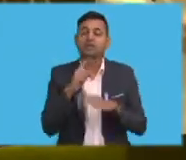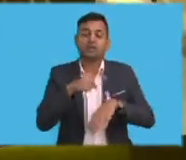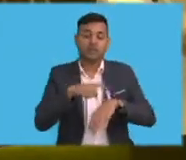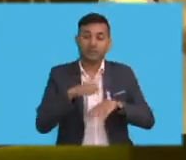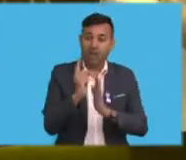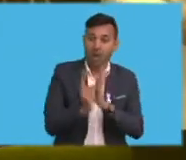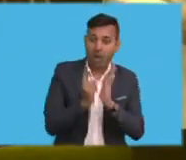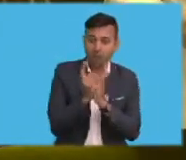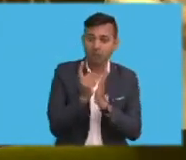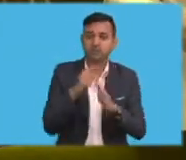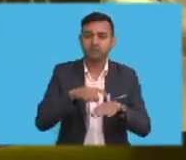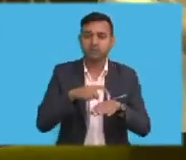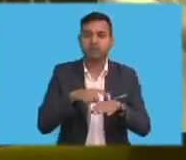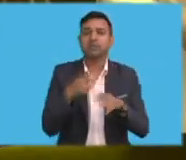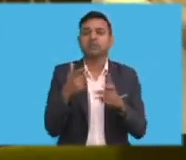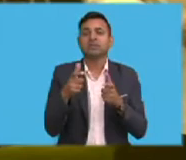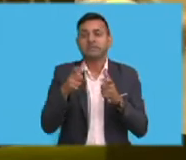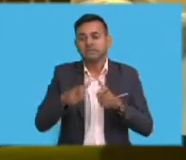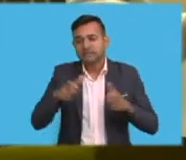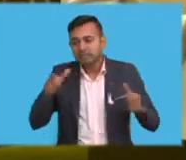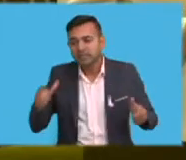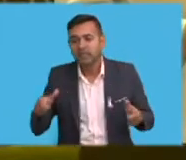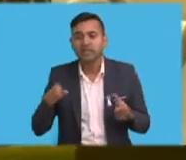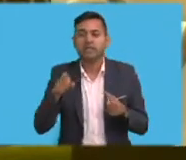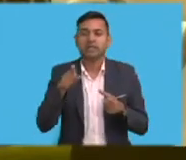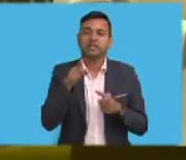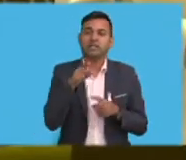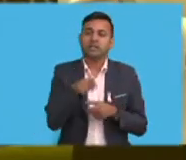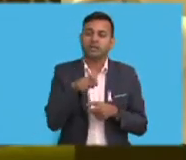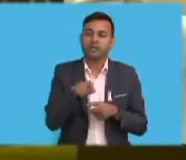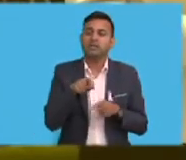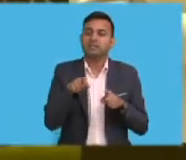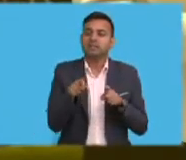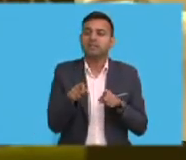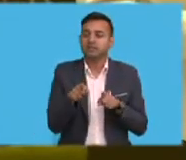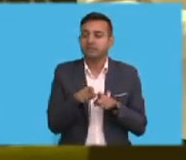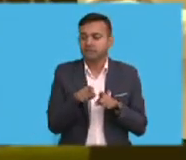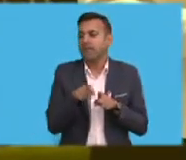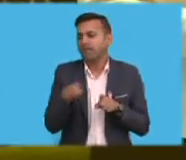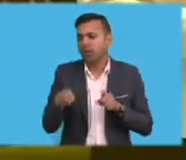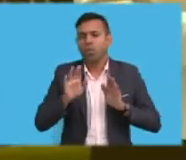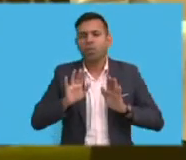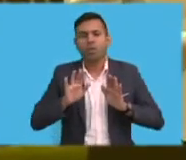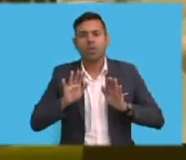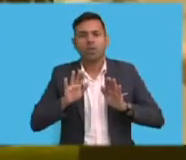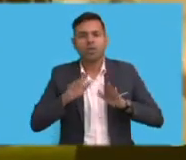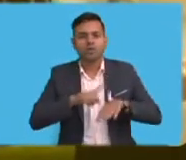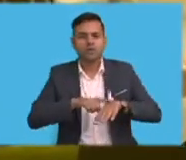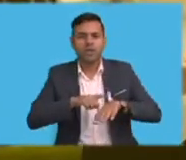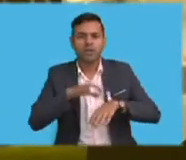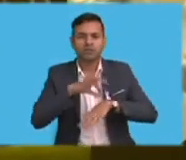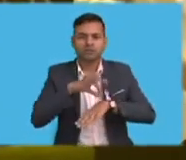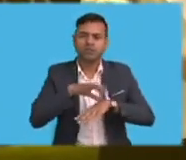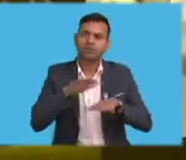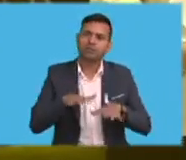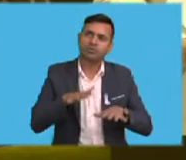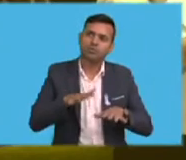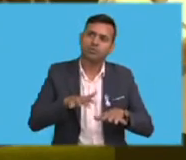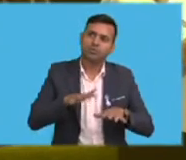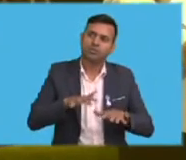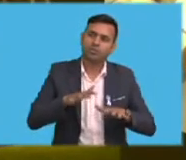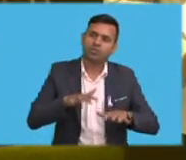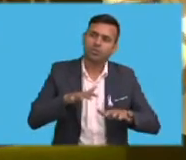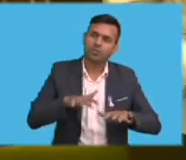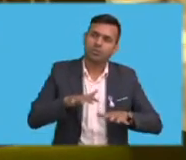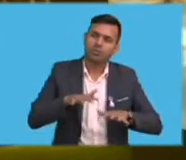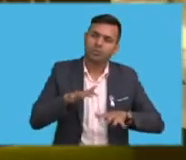department, general outpatients department, where the waiting time is much less. So, Madam Speaker, on that, like I said, if I may reiterate, the